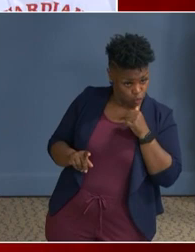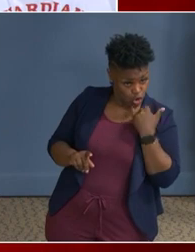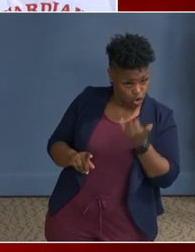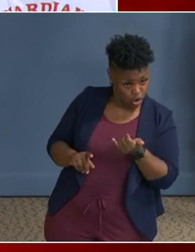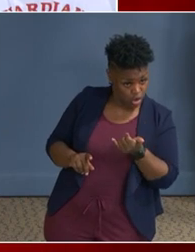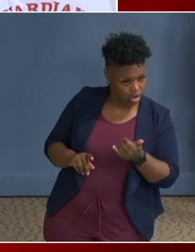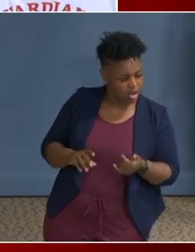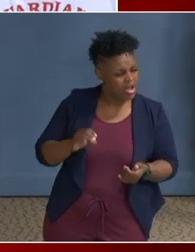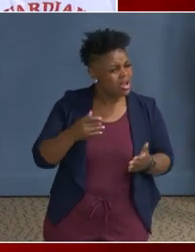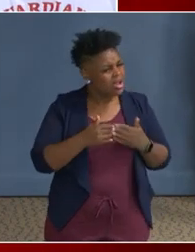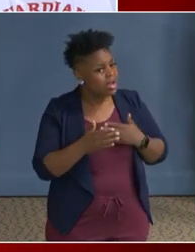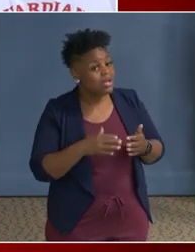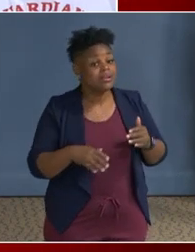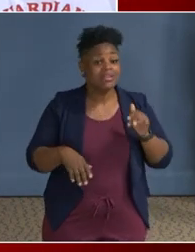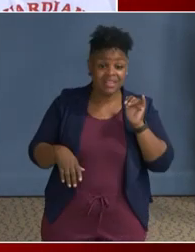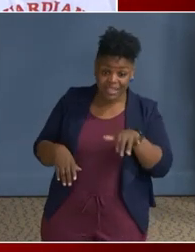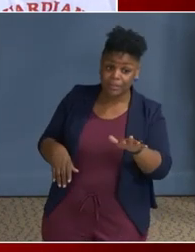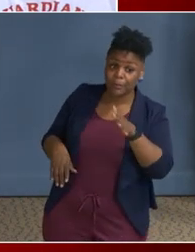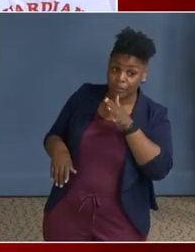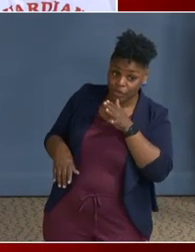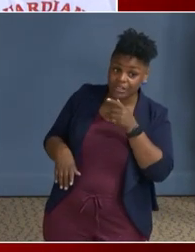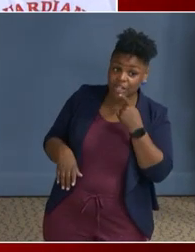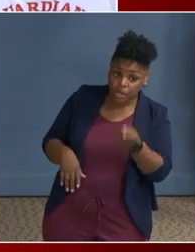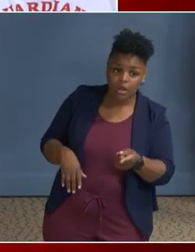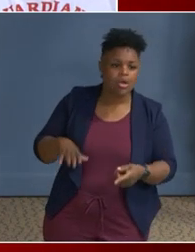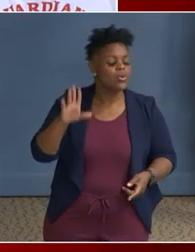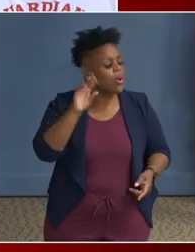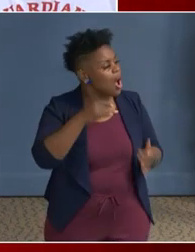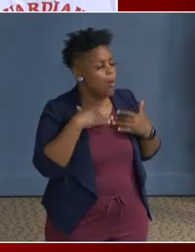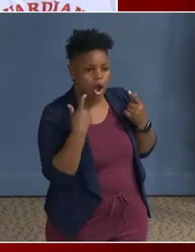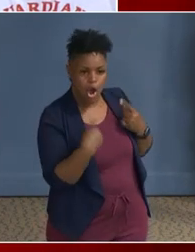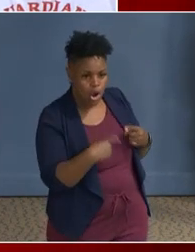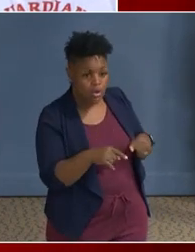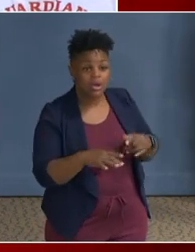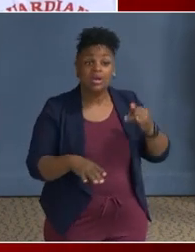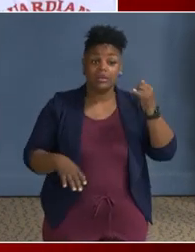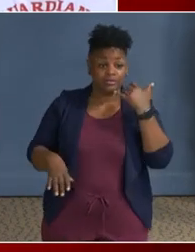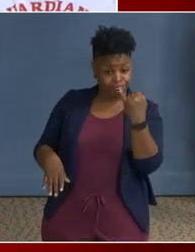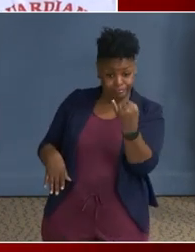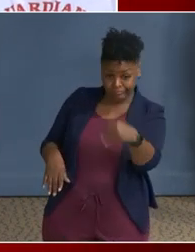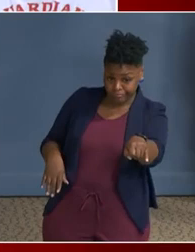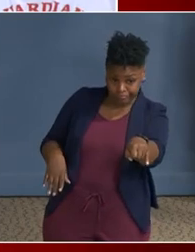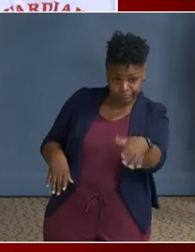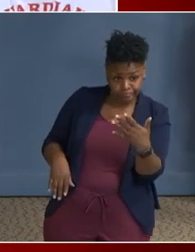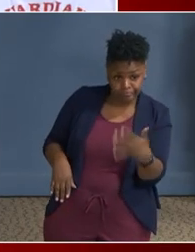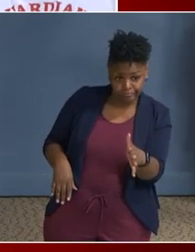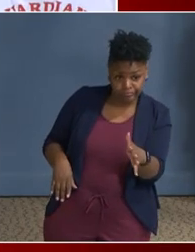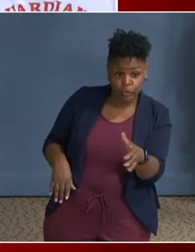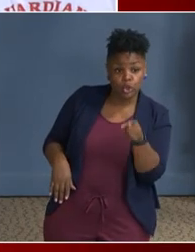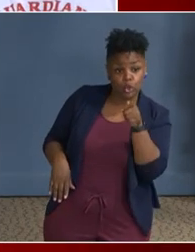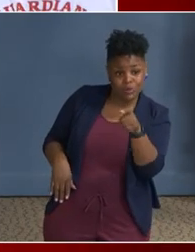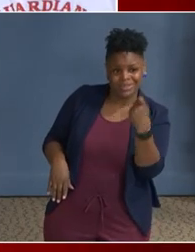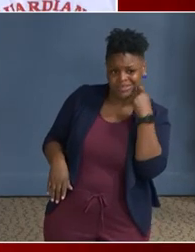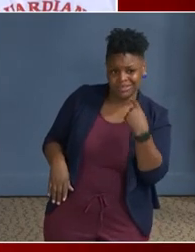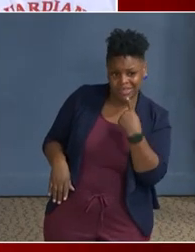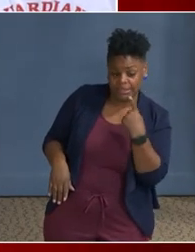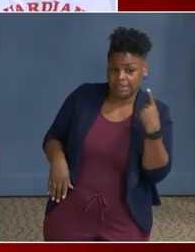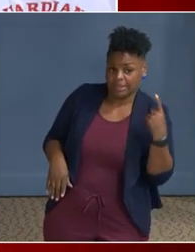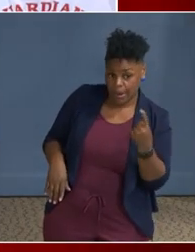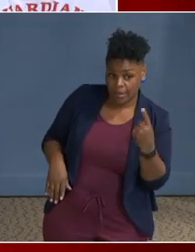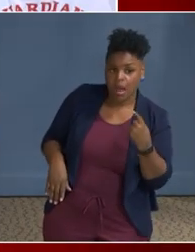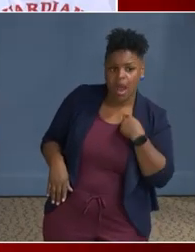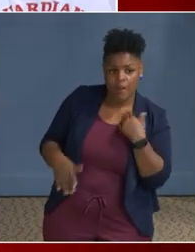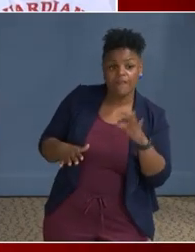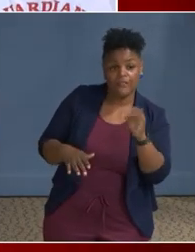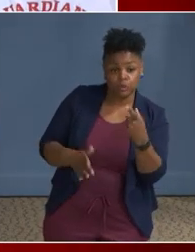Did she tell you that or I not? want to get into a back and forth. I'd like to ask. Okay, let me, because you just said something that has to be corrected.